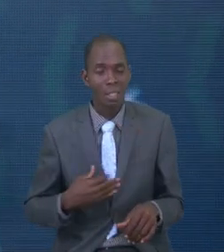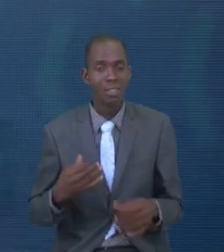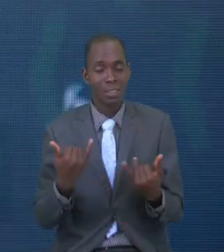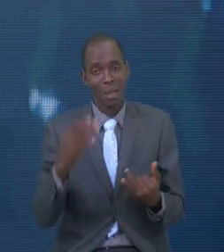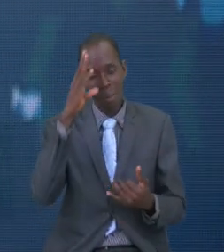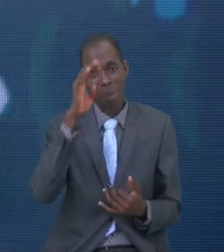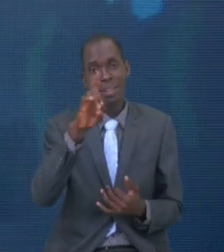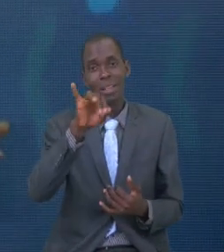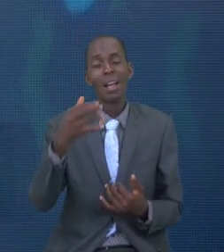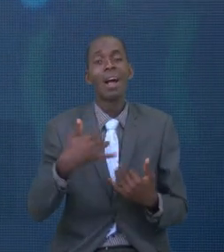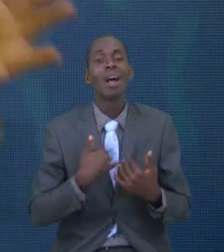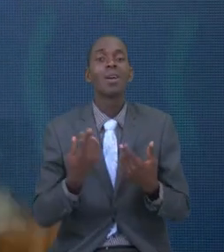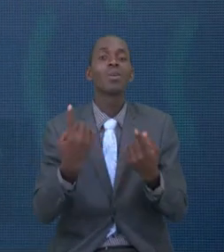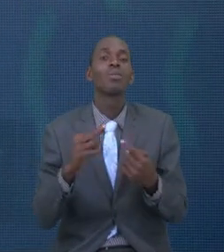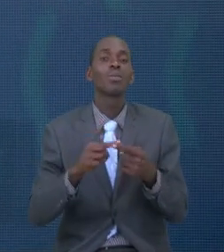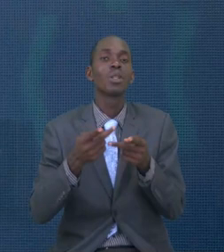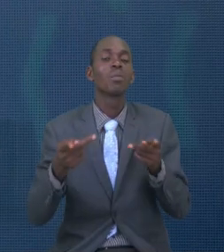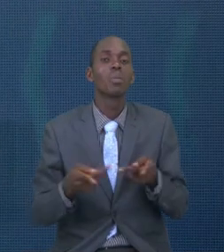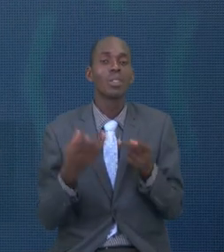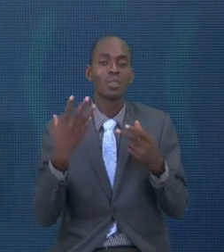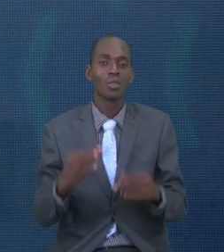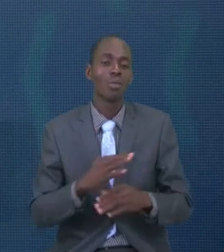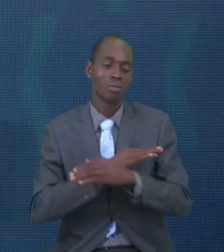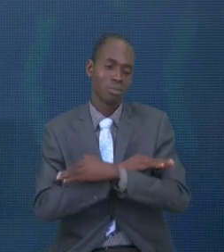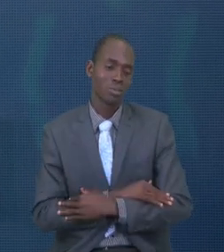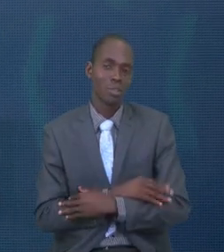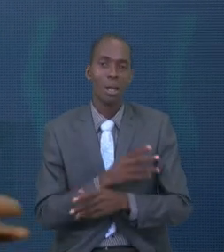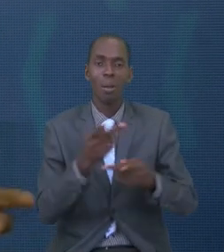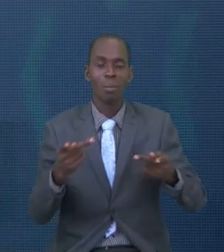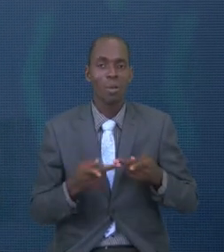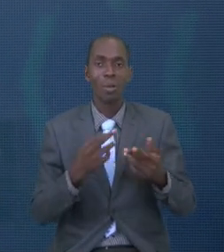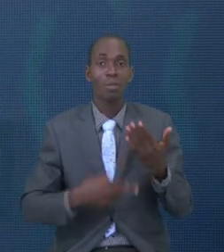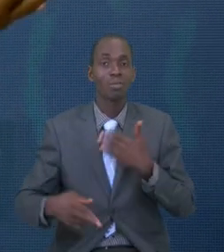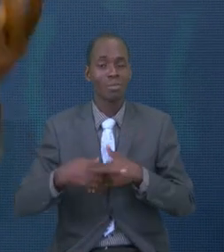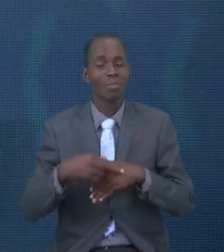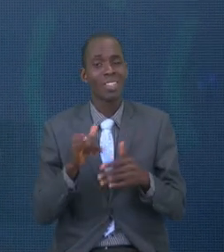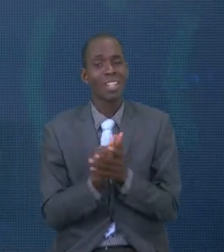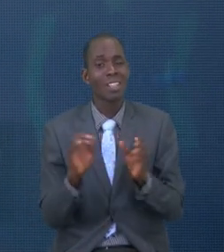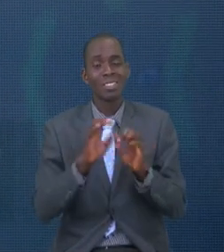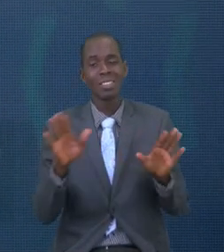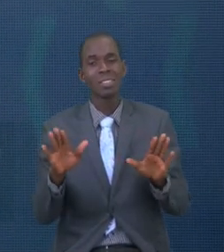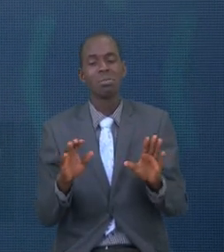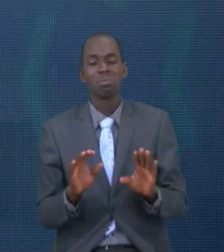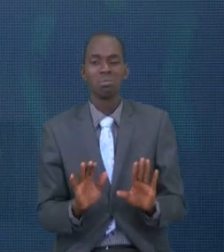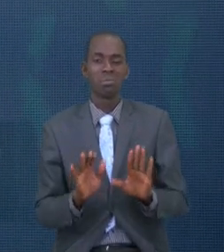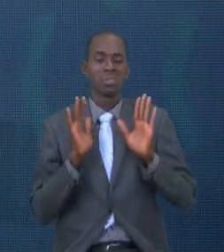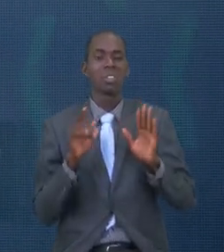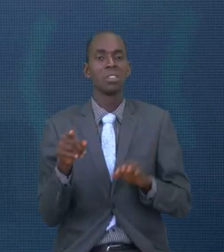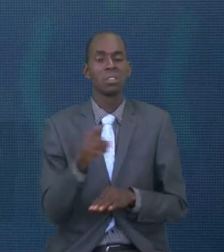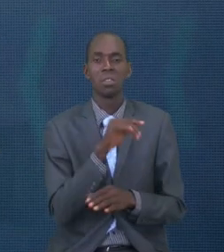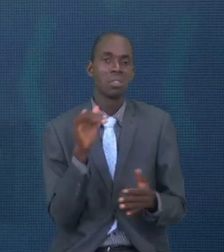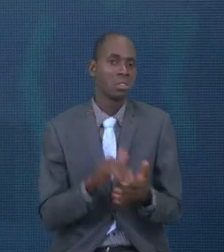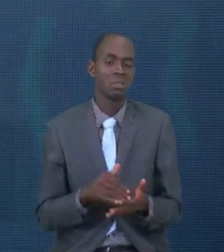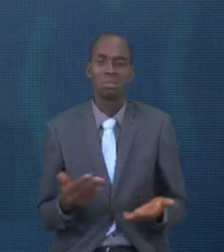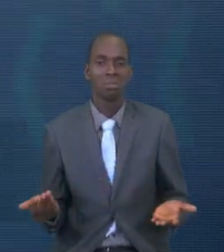rest. The place of restoration. That nothing jolted him anymore. You